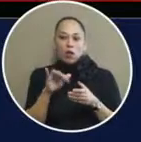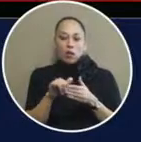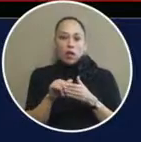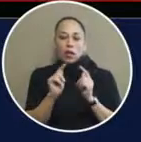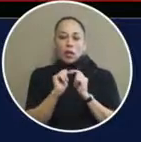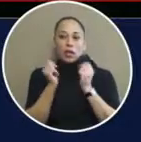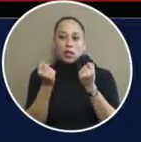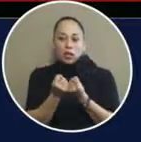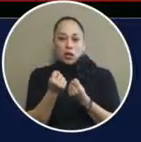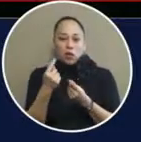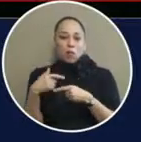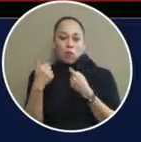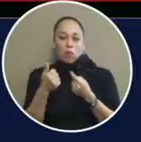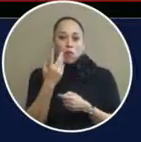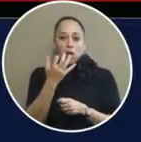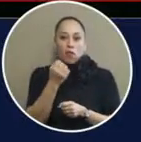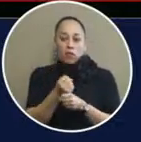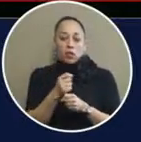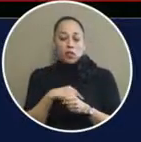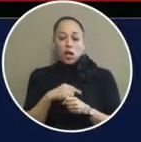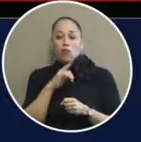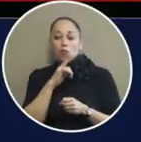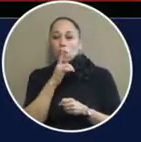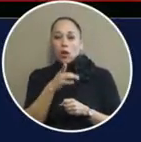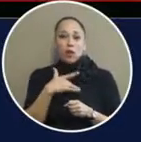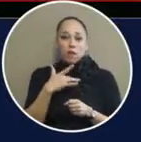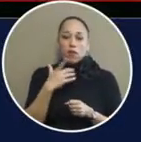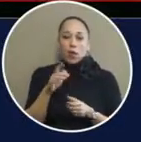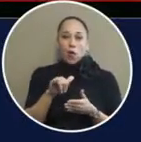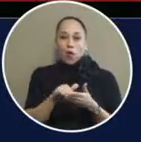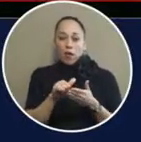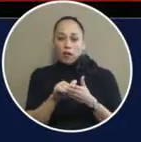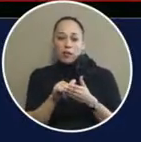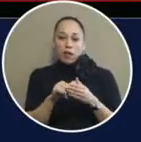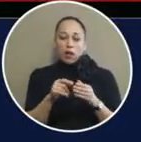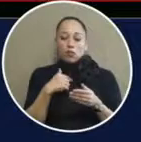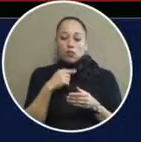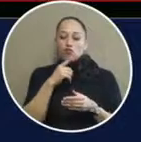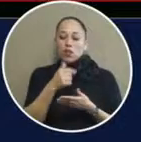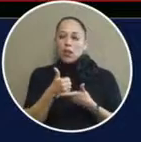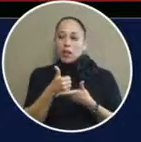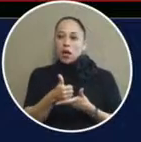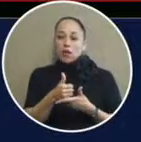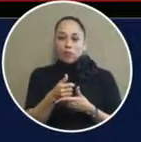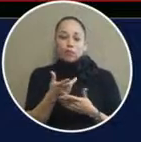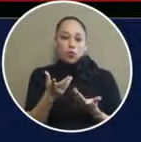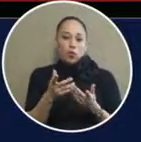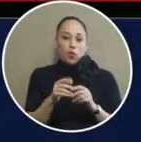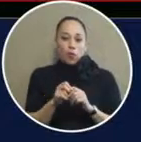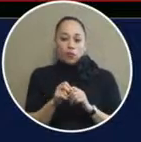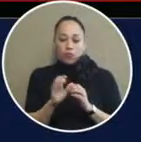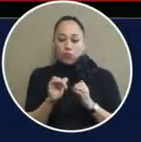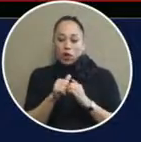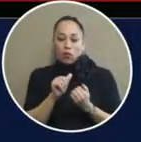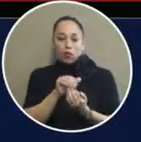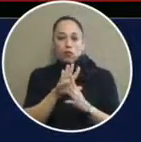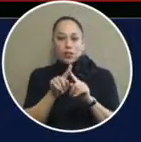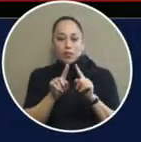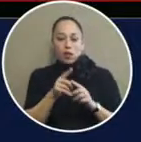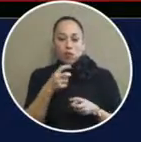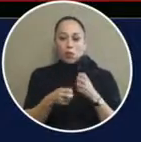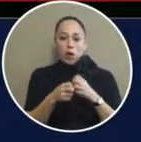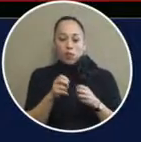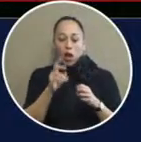in place for over 5 years. And we really feel that that breaks down silos and really helps attack different problems so that we can come